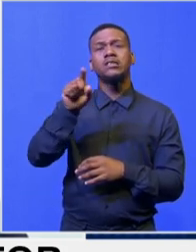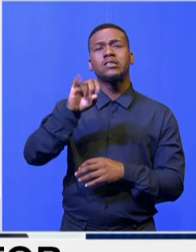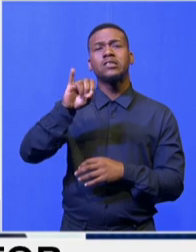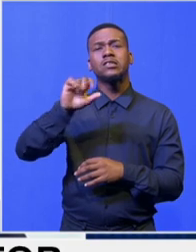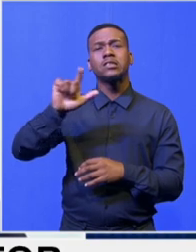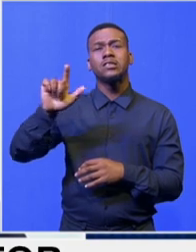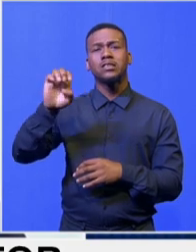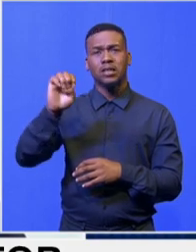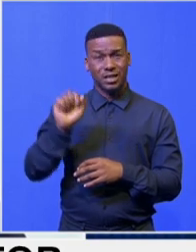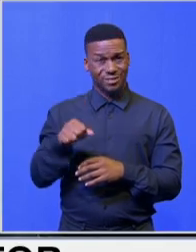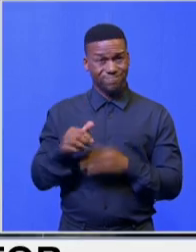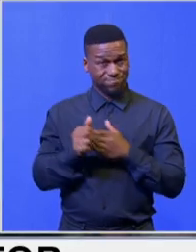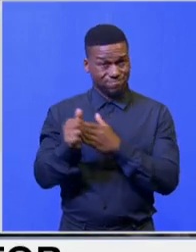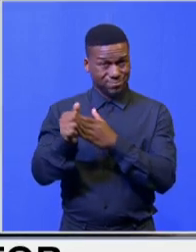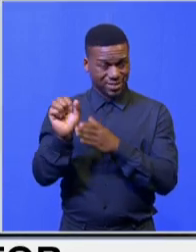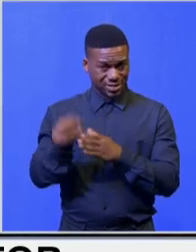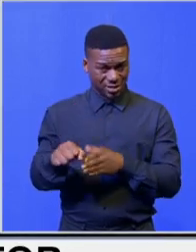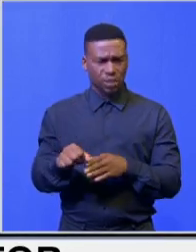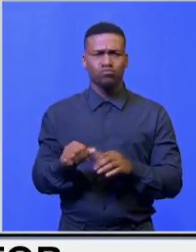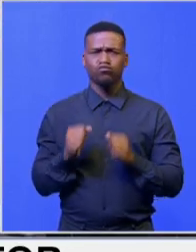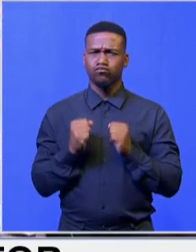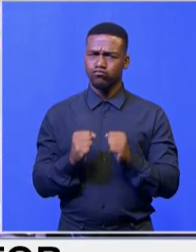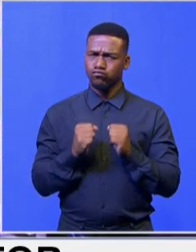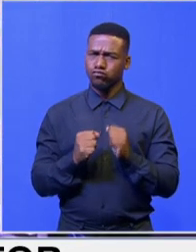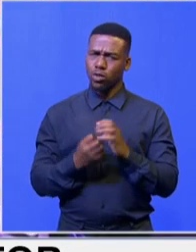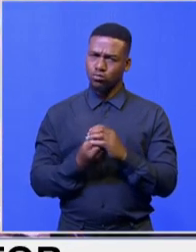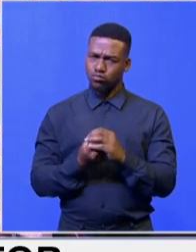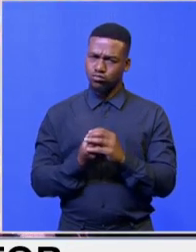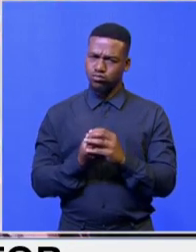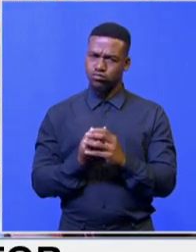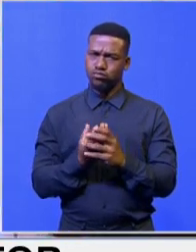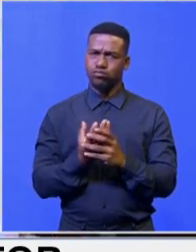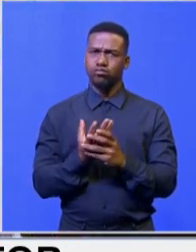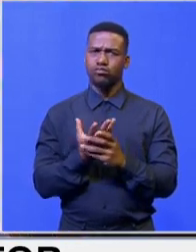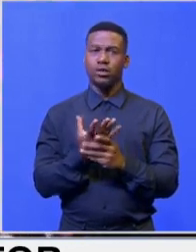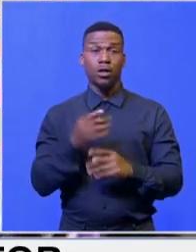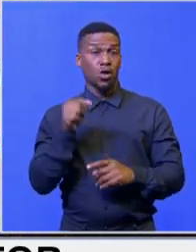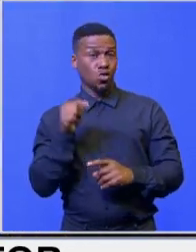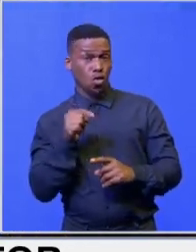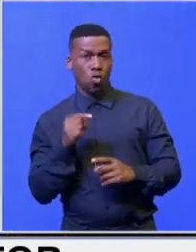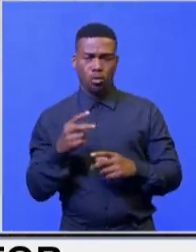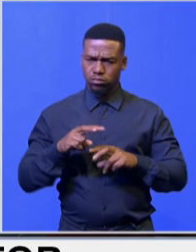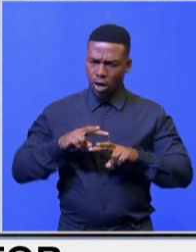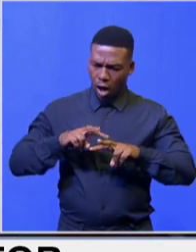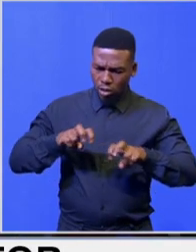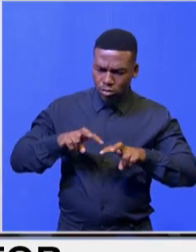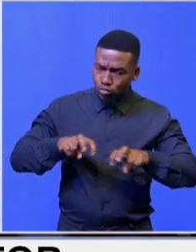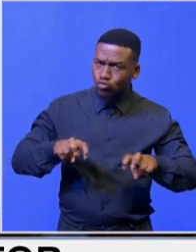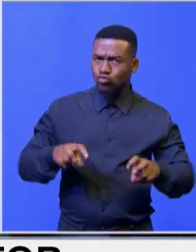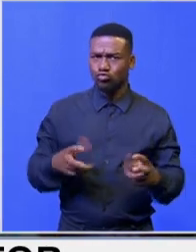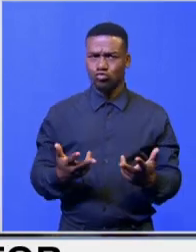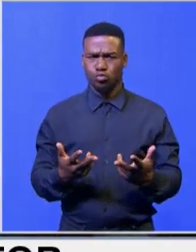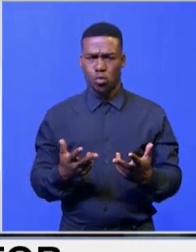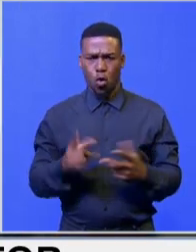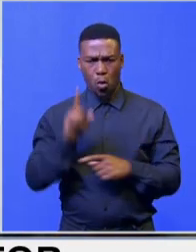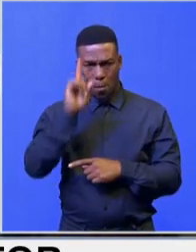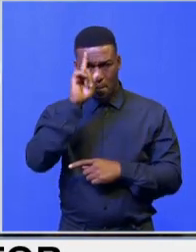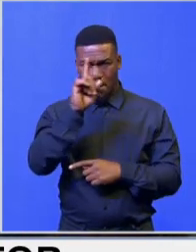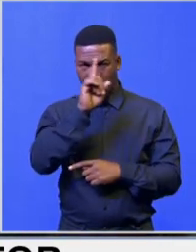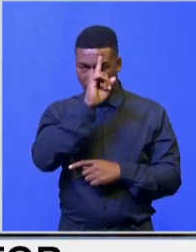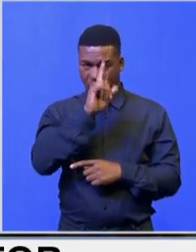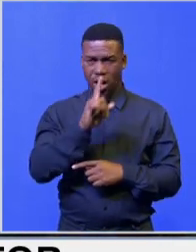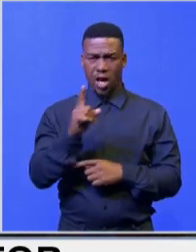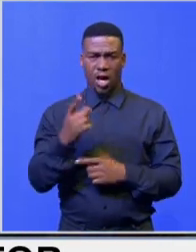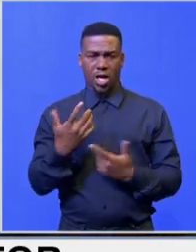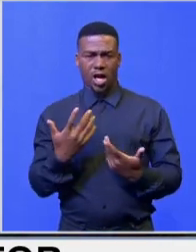really stable, it was growing, right? She did explore this blackface image, so to speak. And